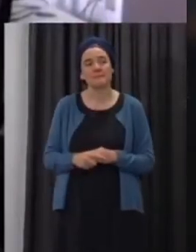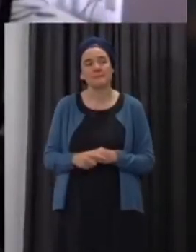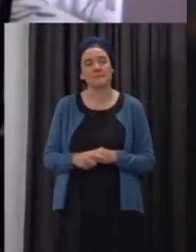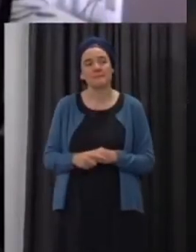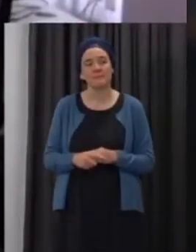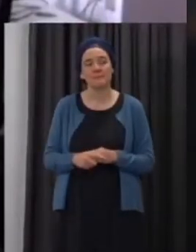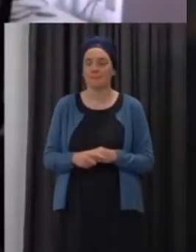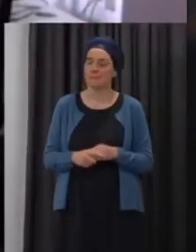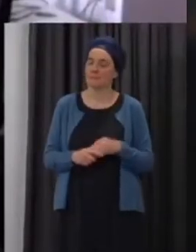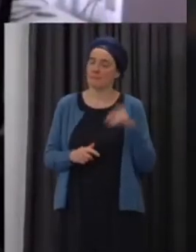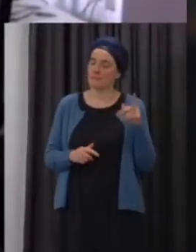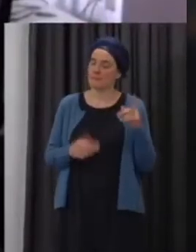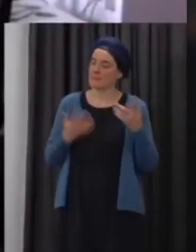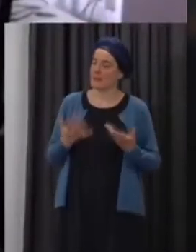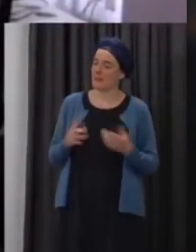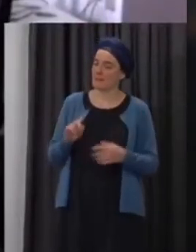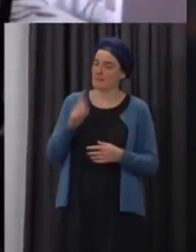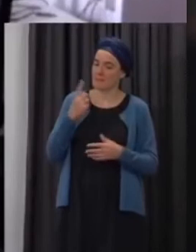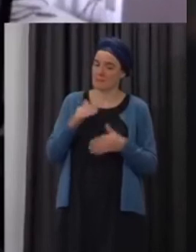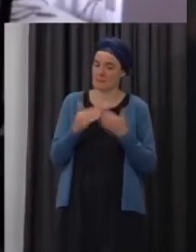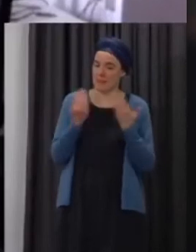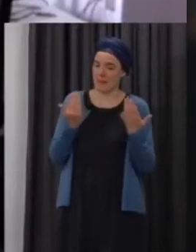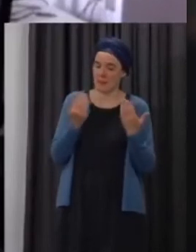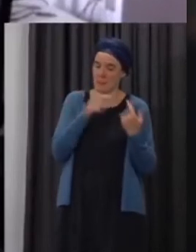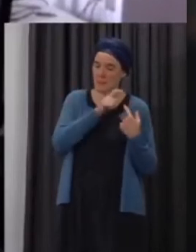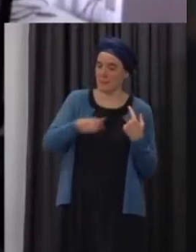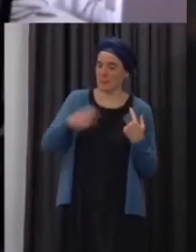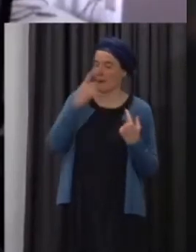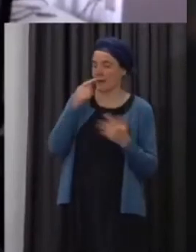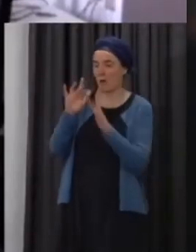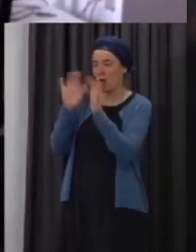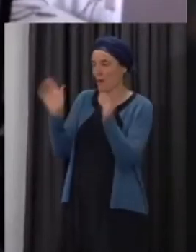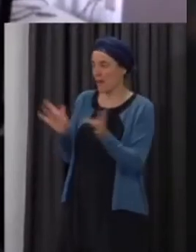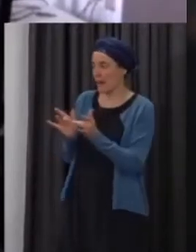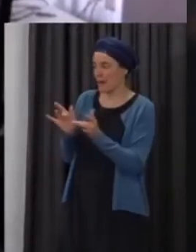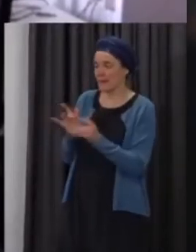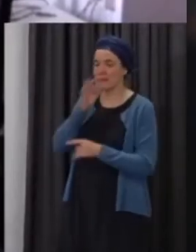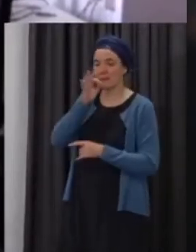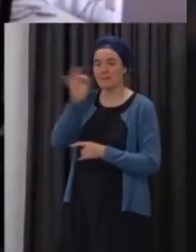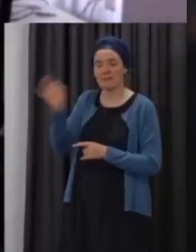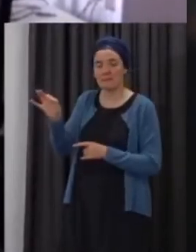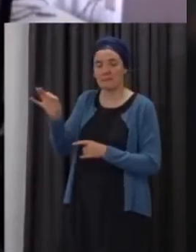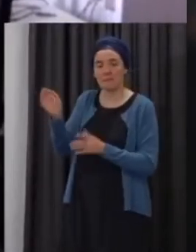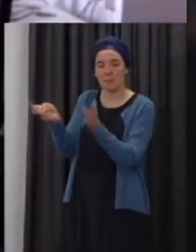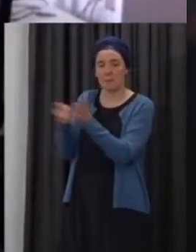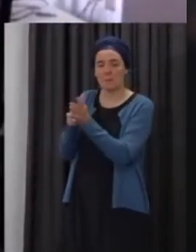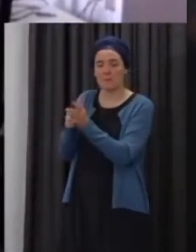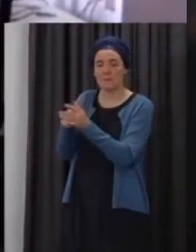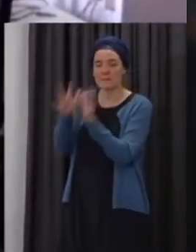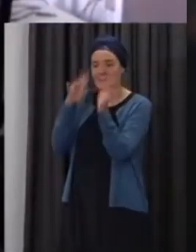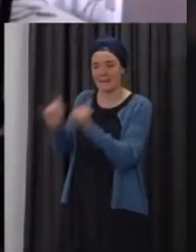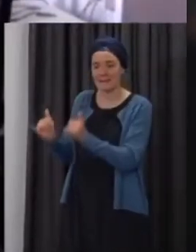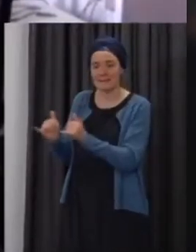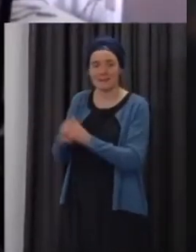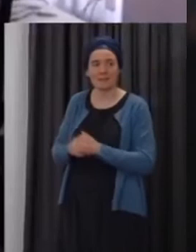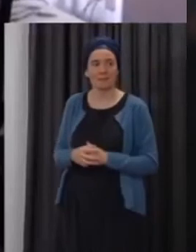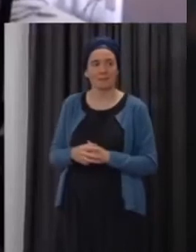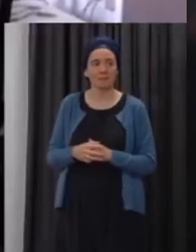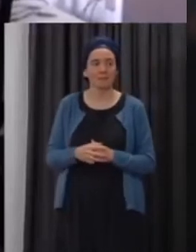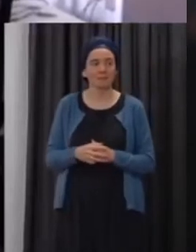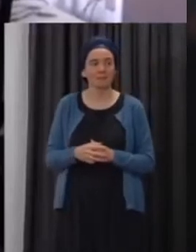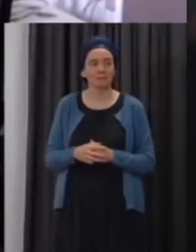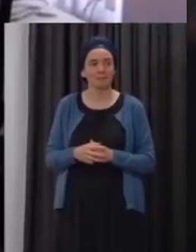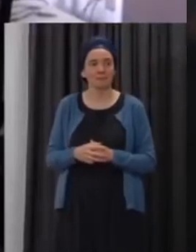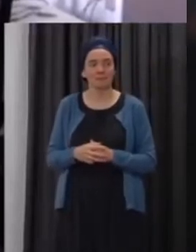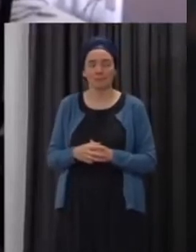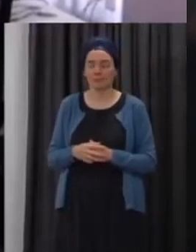Today's the first day that people can apply for tests online with Wales working with the UK government. It's fair to say there are